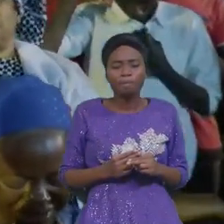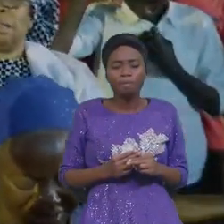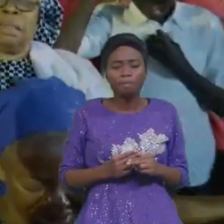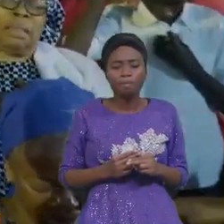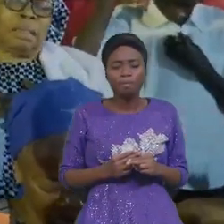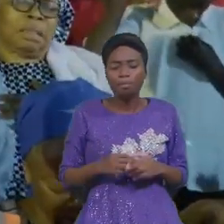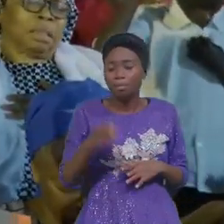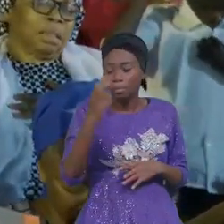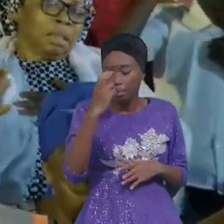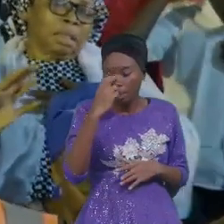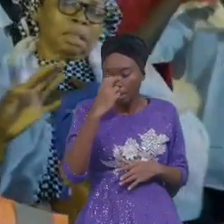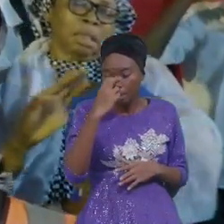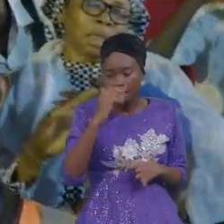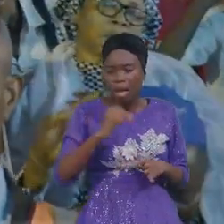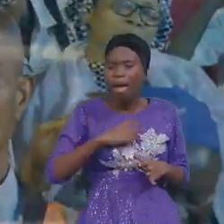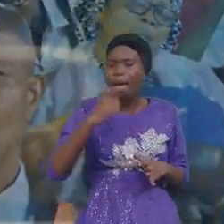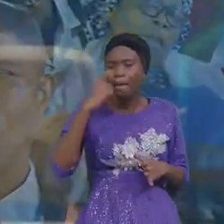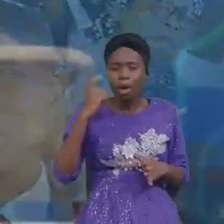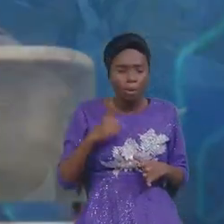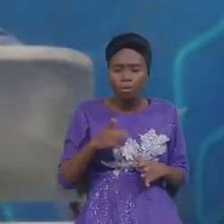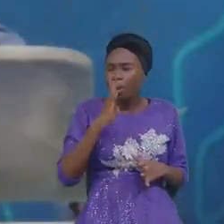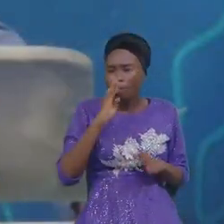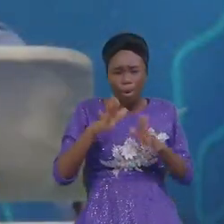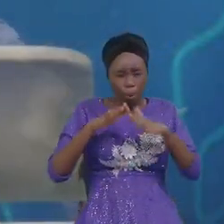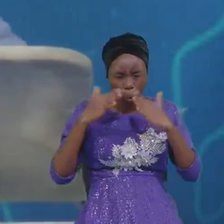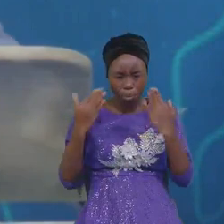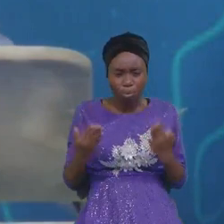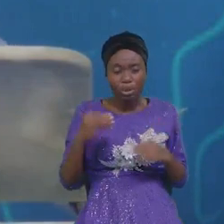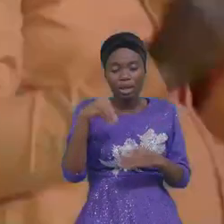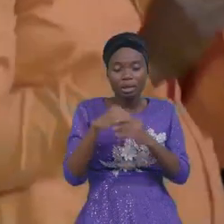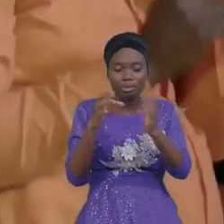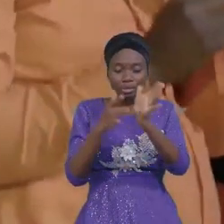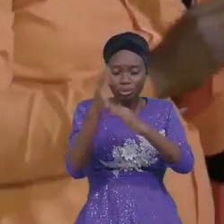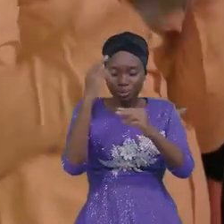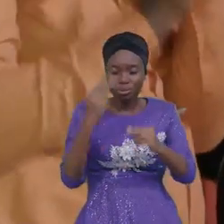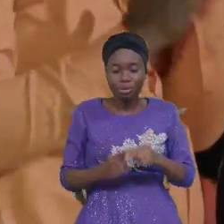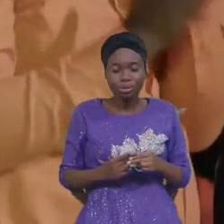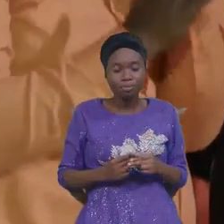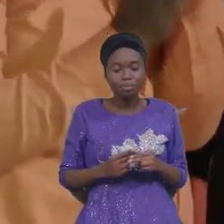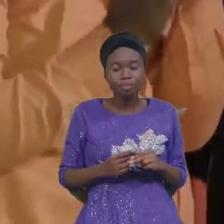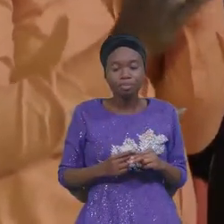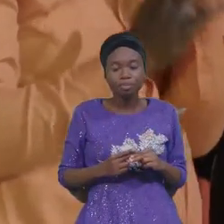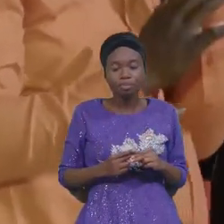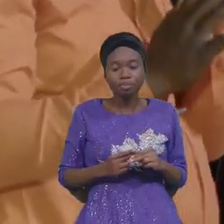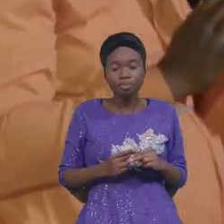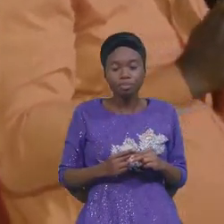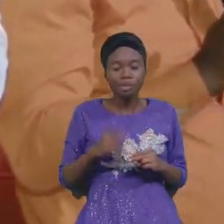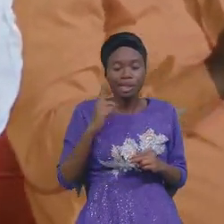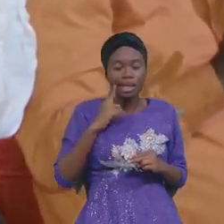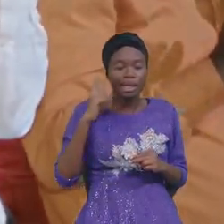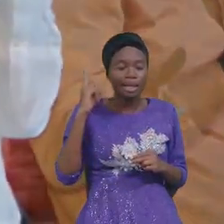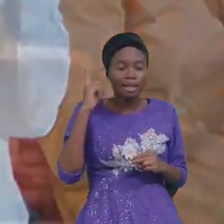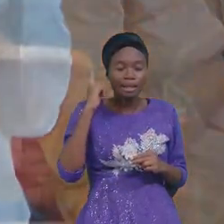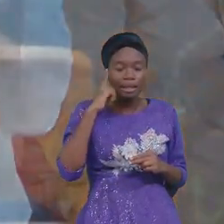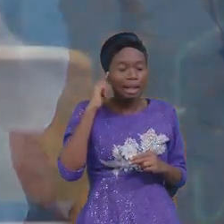Blind eyes, I command you, be opened in Jesus' name. Deaf ears, dumb